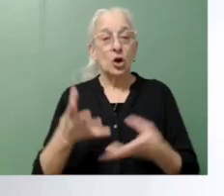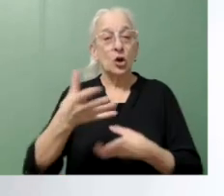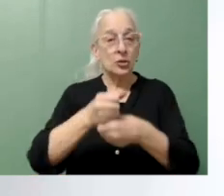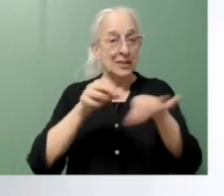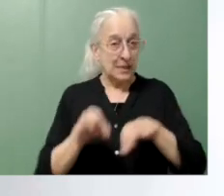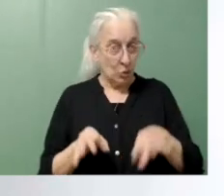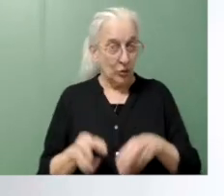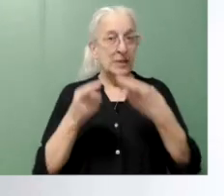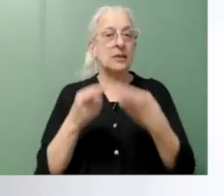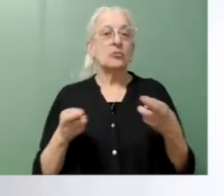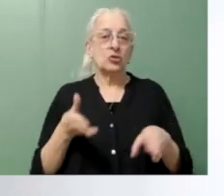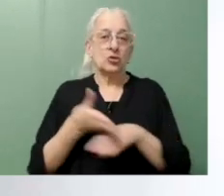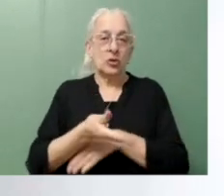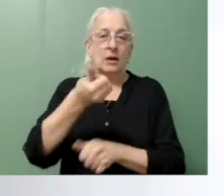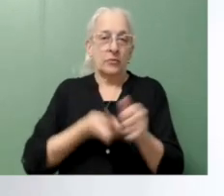Next slide.